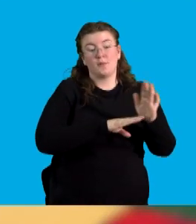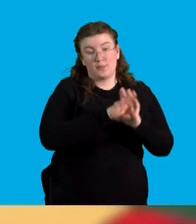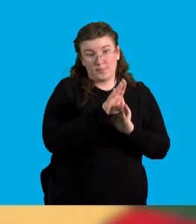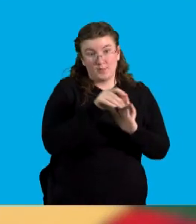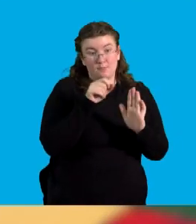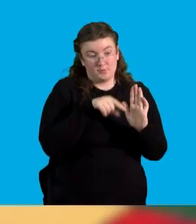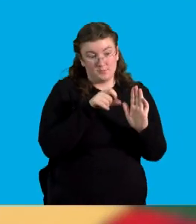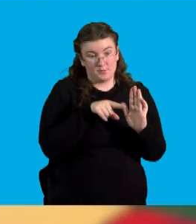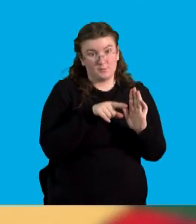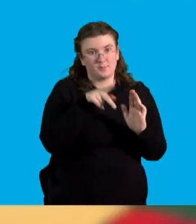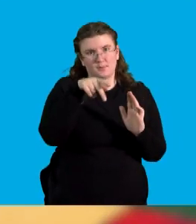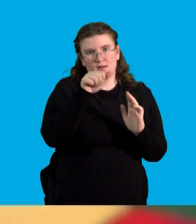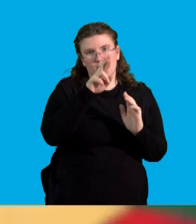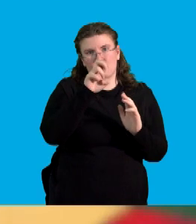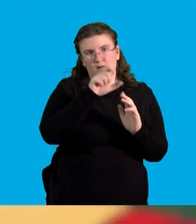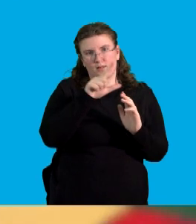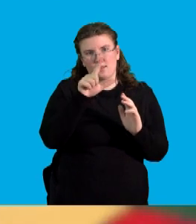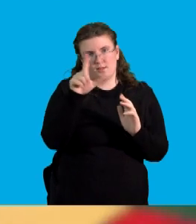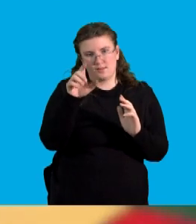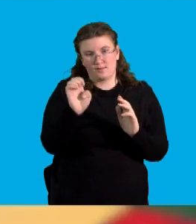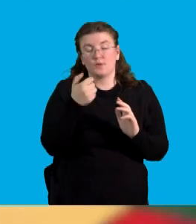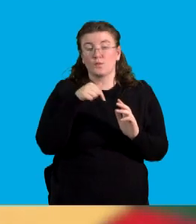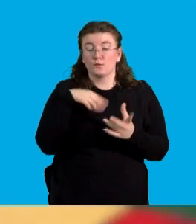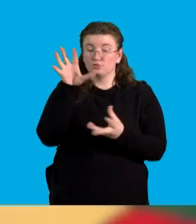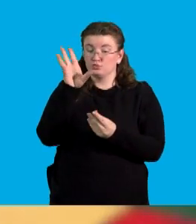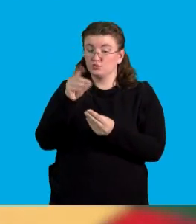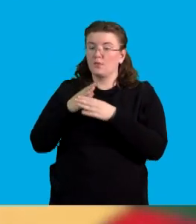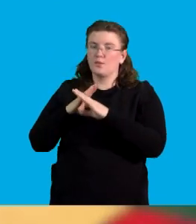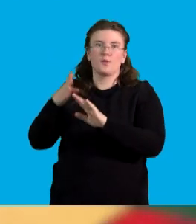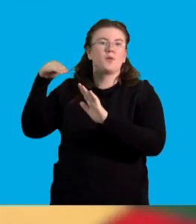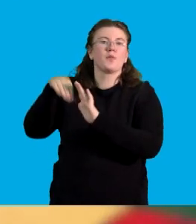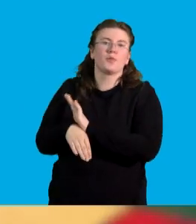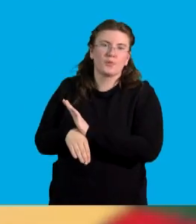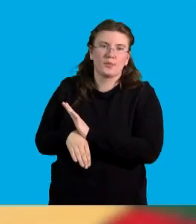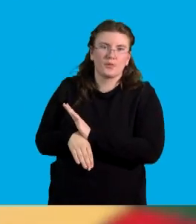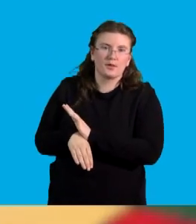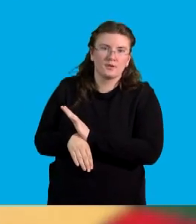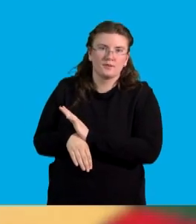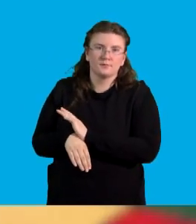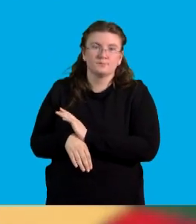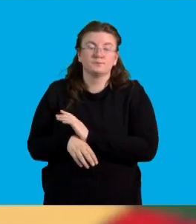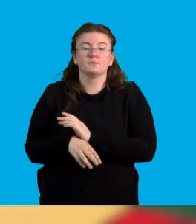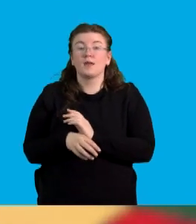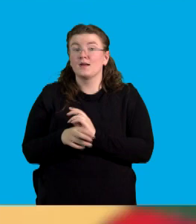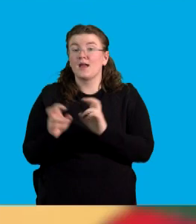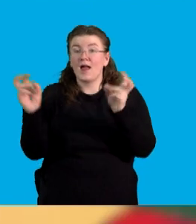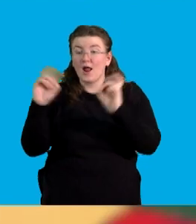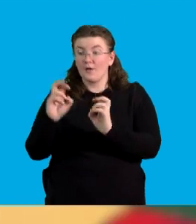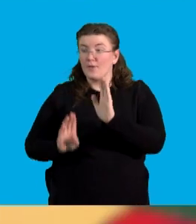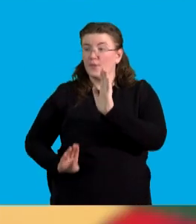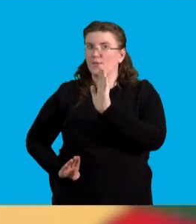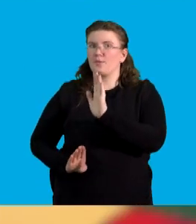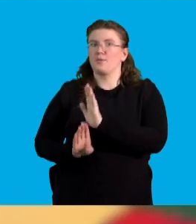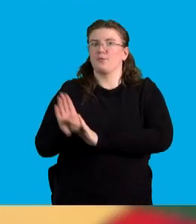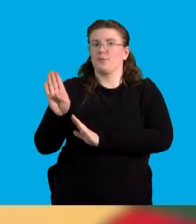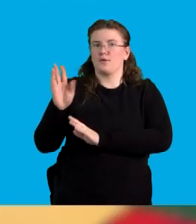we're increasing the resistors in parallel, we are decreasing the total resistance of the circuit. And by so doing, the current strength is going